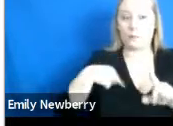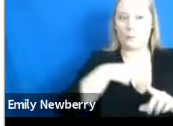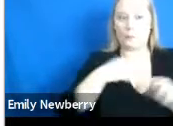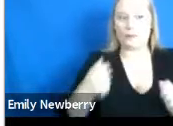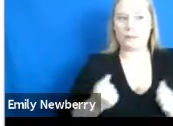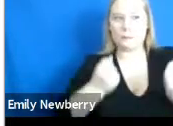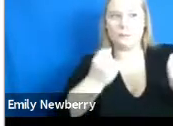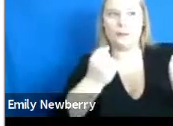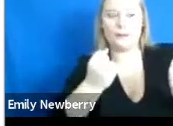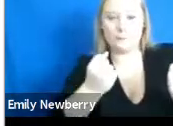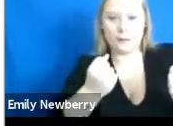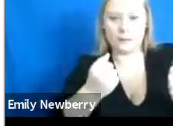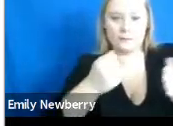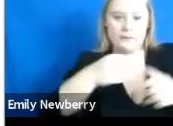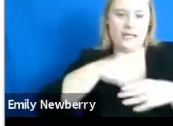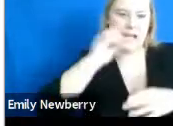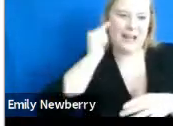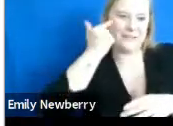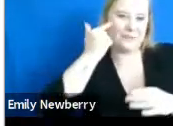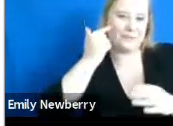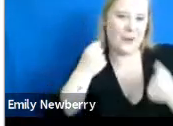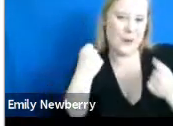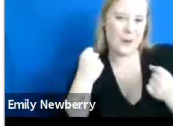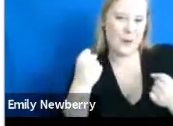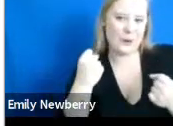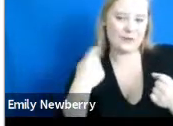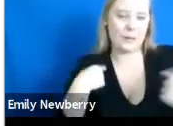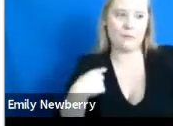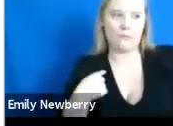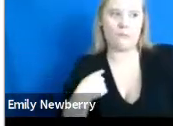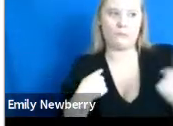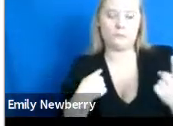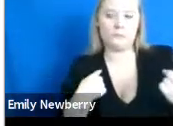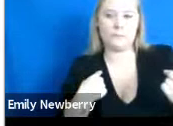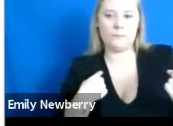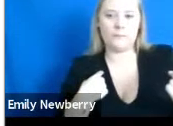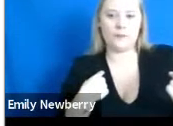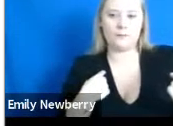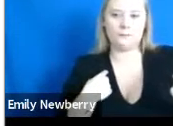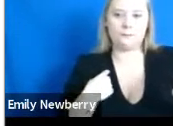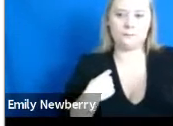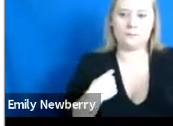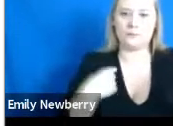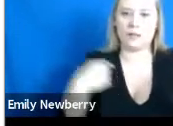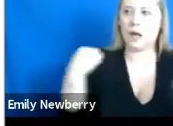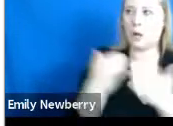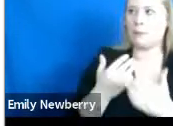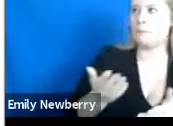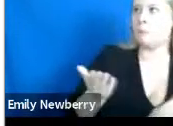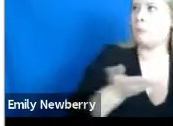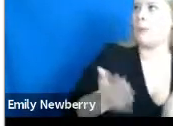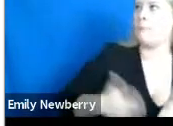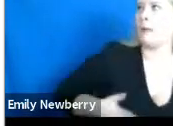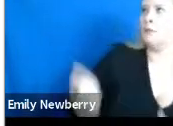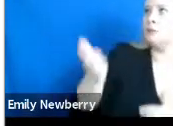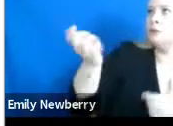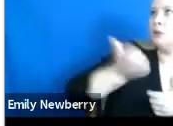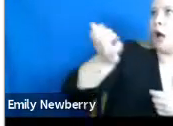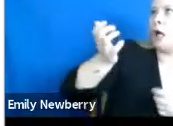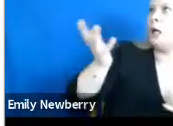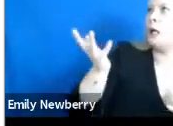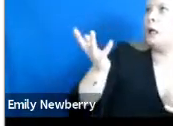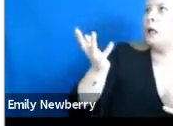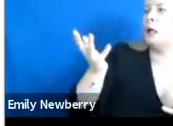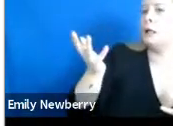a government vehicle, they would come to us and like, oh, I almost brought out my shotgun, you know, like, because they have